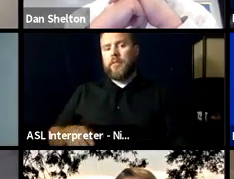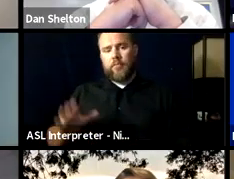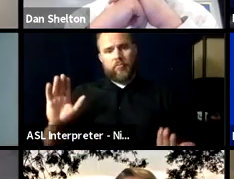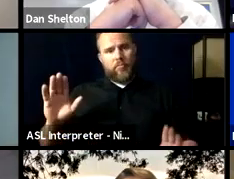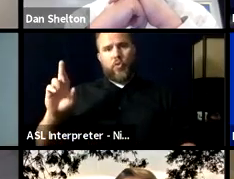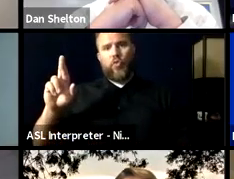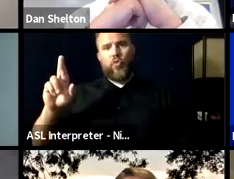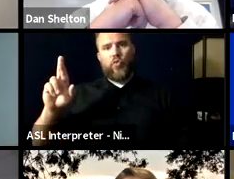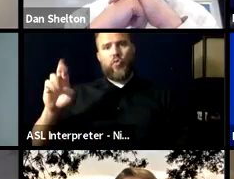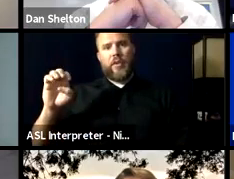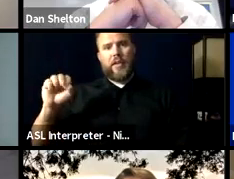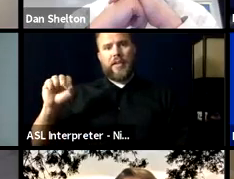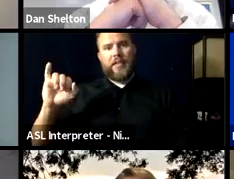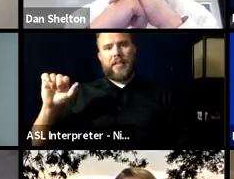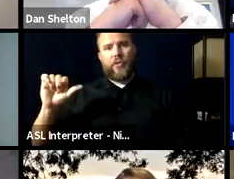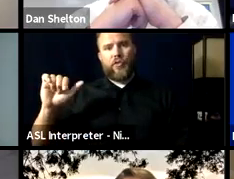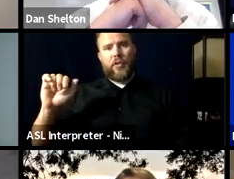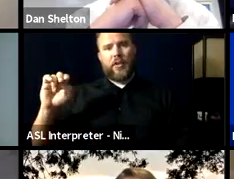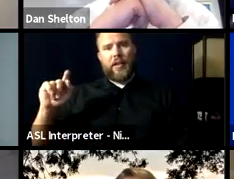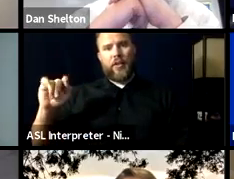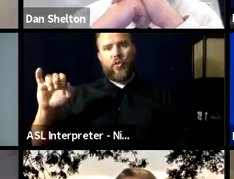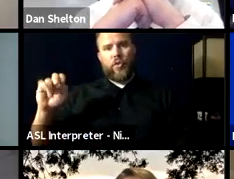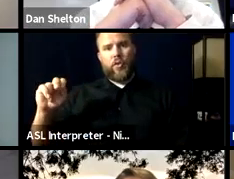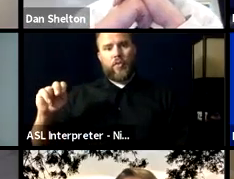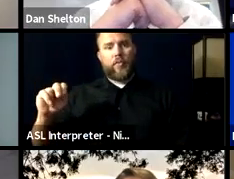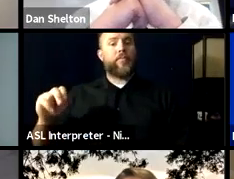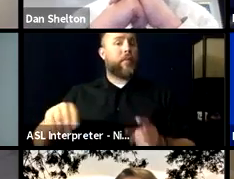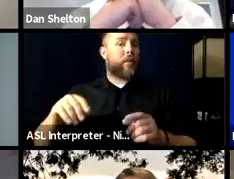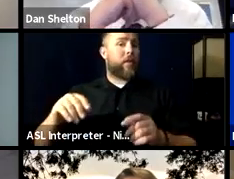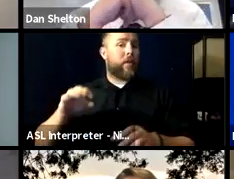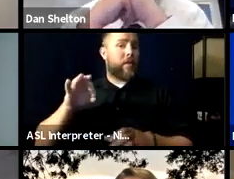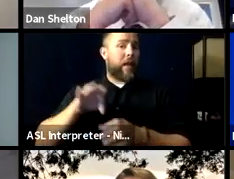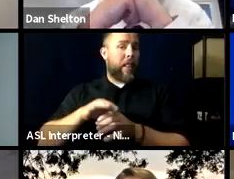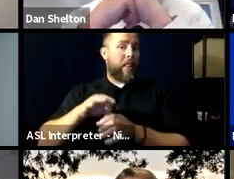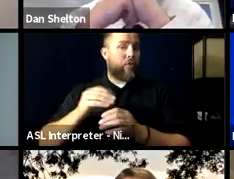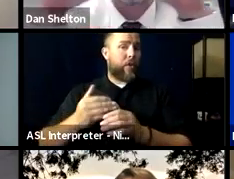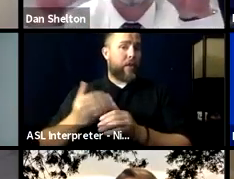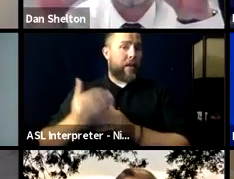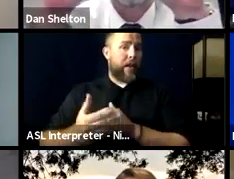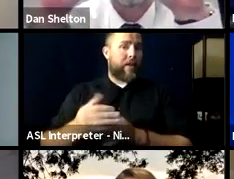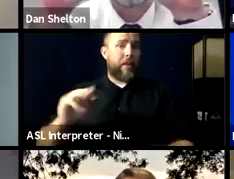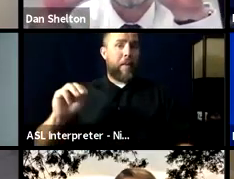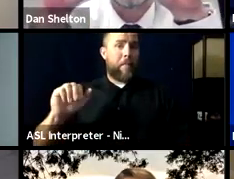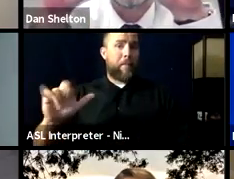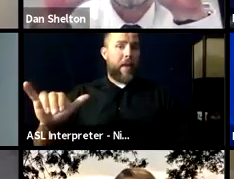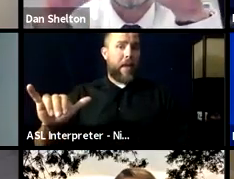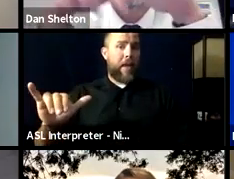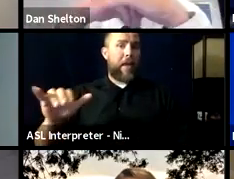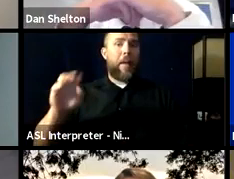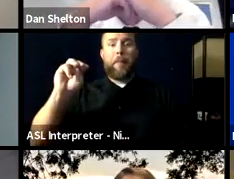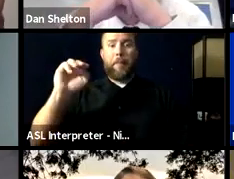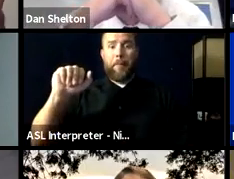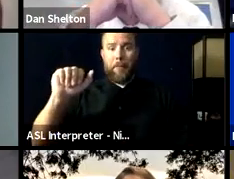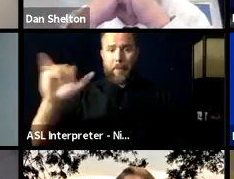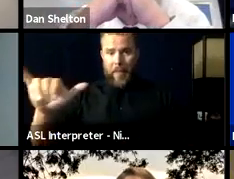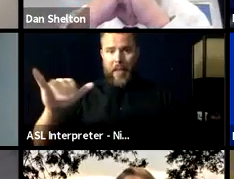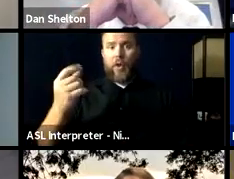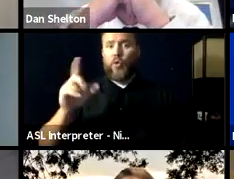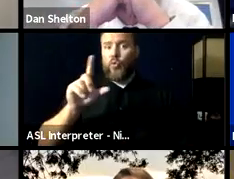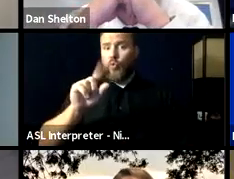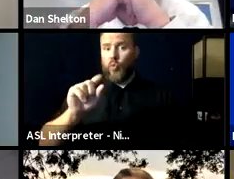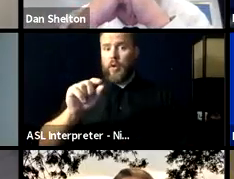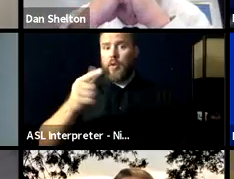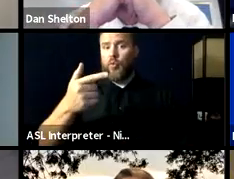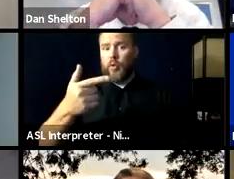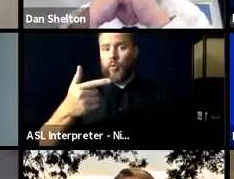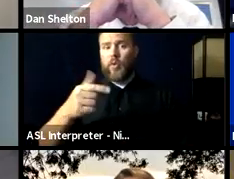be in the seat until the next election, which is in May of 2021. There were three candidates interviewed in public